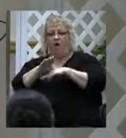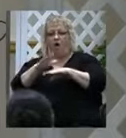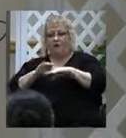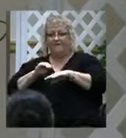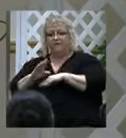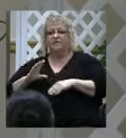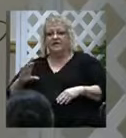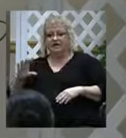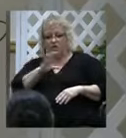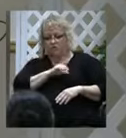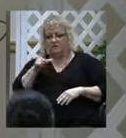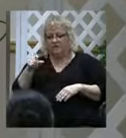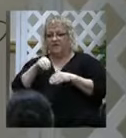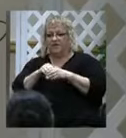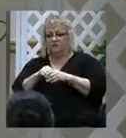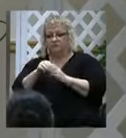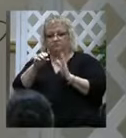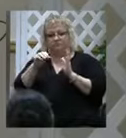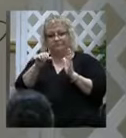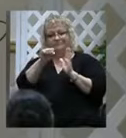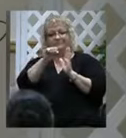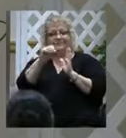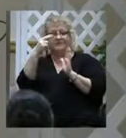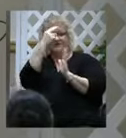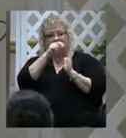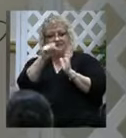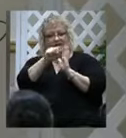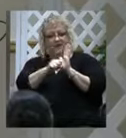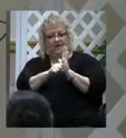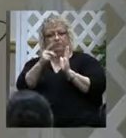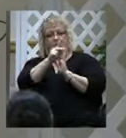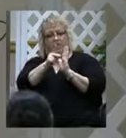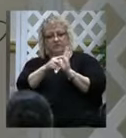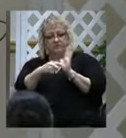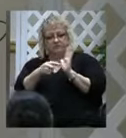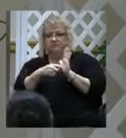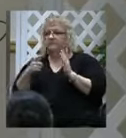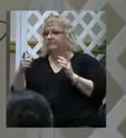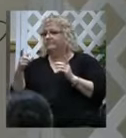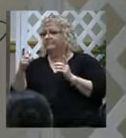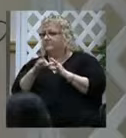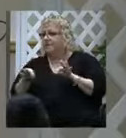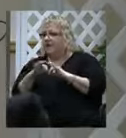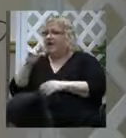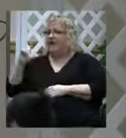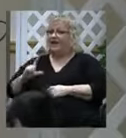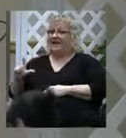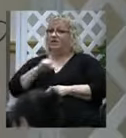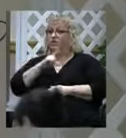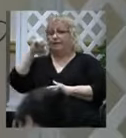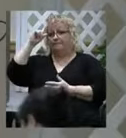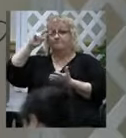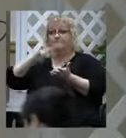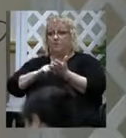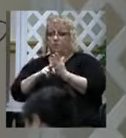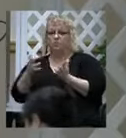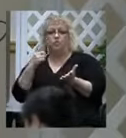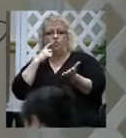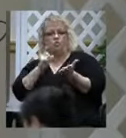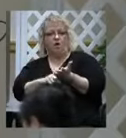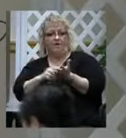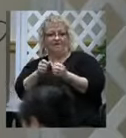and there's a mention of it in our statute and whatnot. So, as a matter of legislative intent, we want to recognize